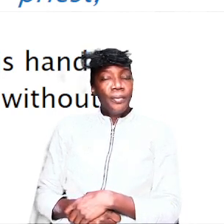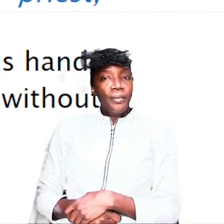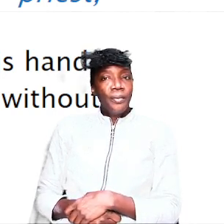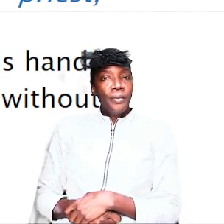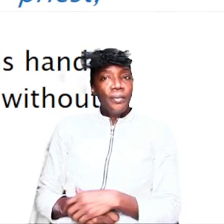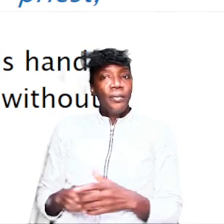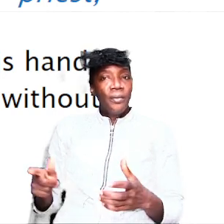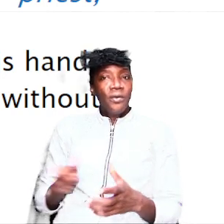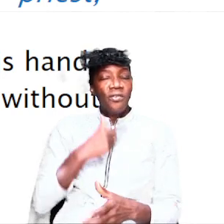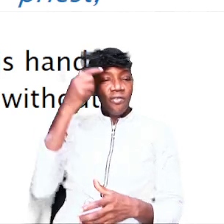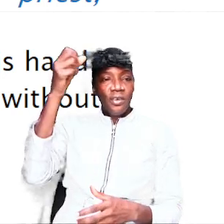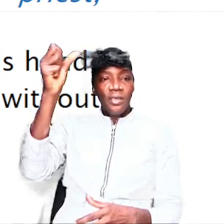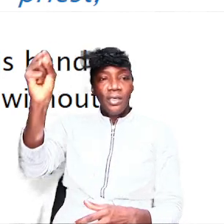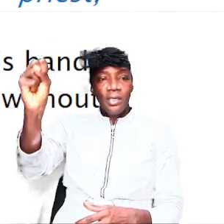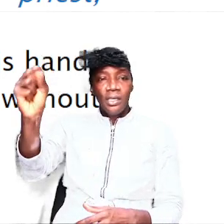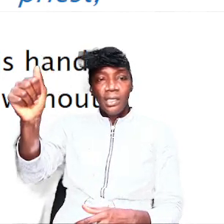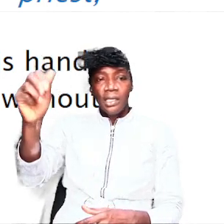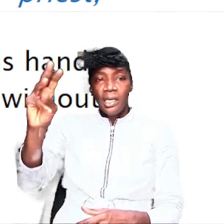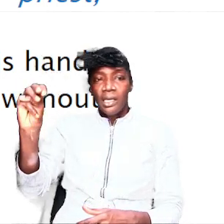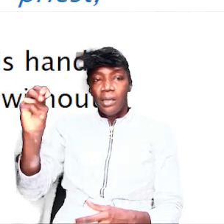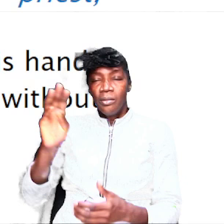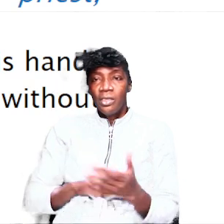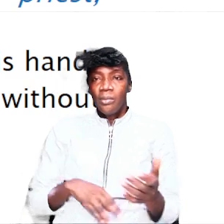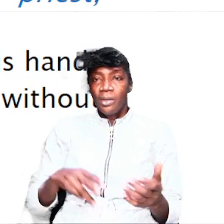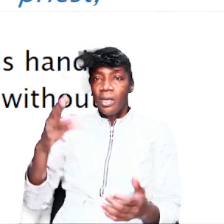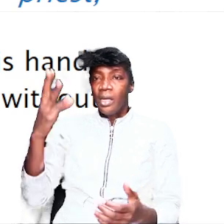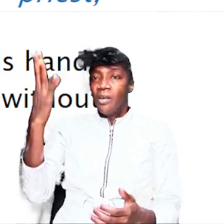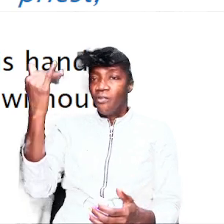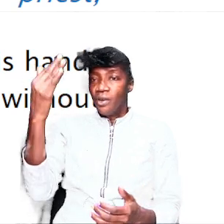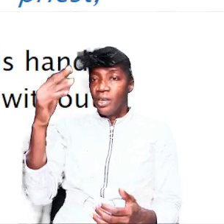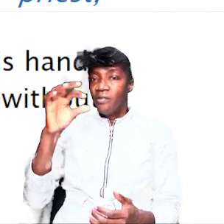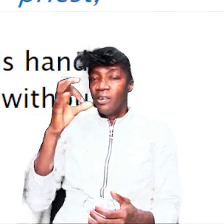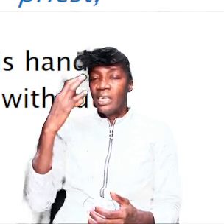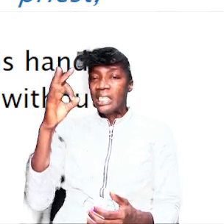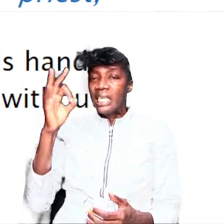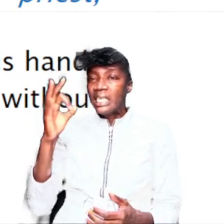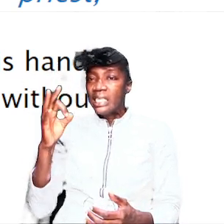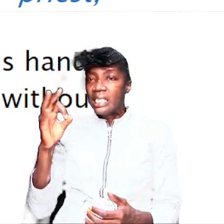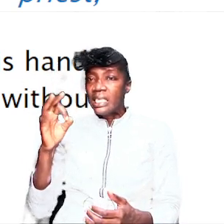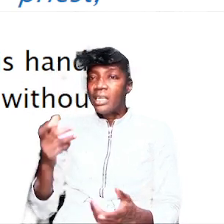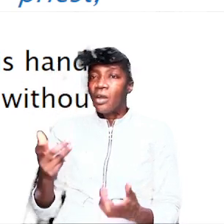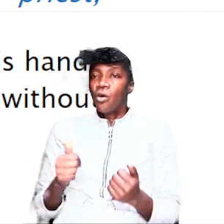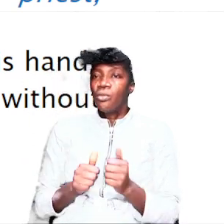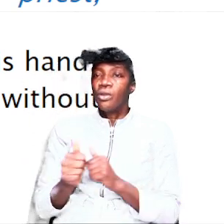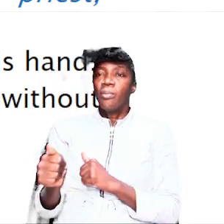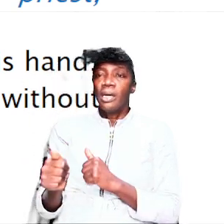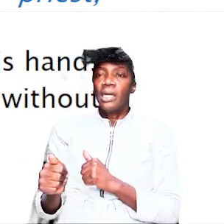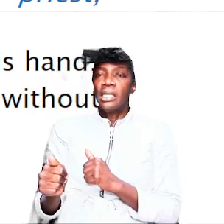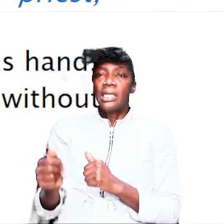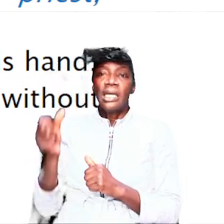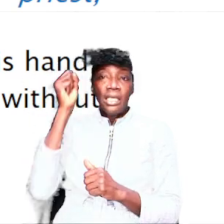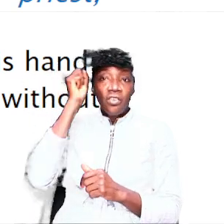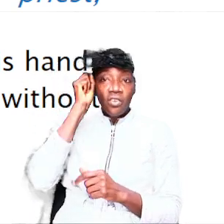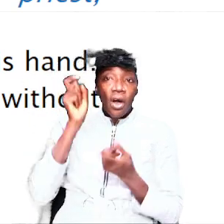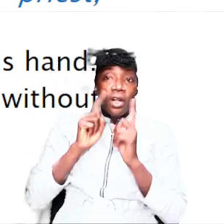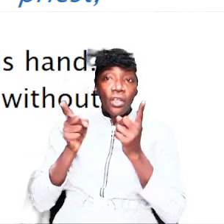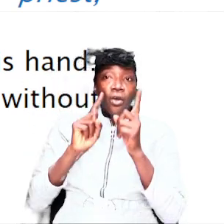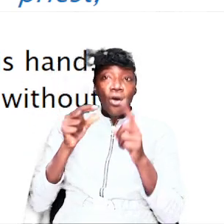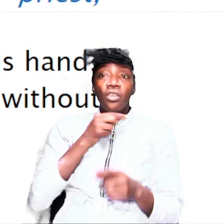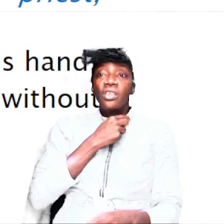1 Samuel 14, verse 19. And it came to pass while Saul talked unto the priests,